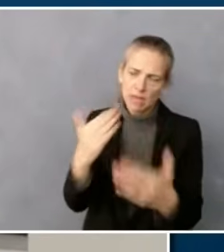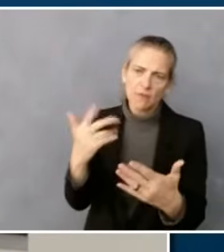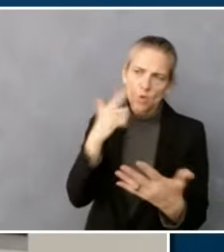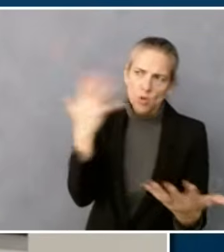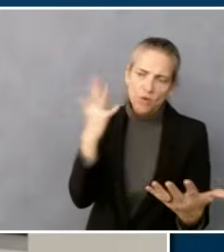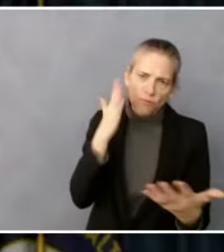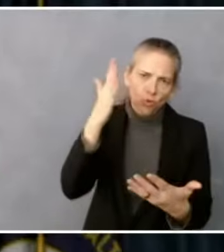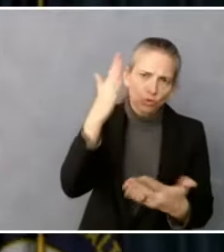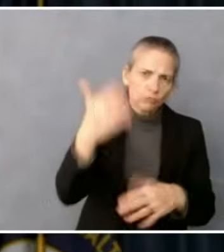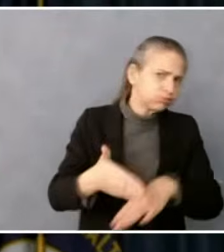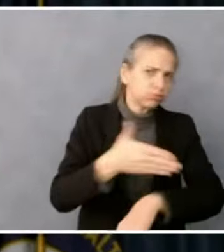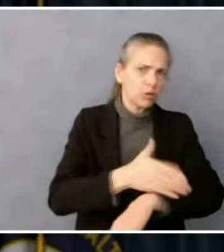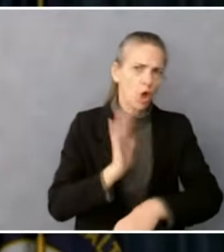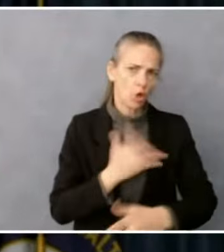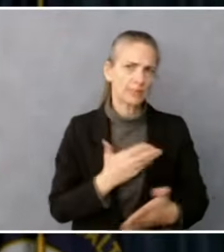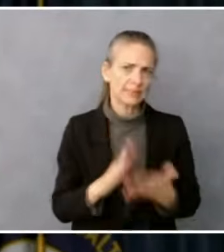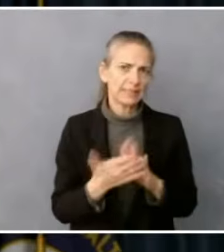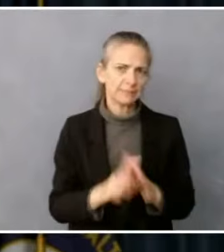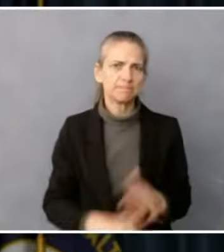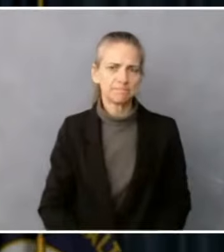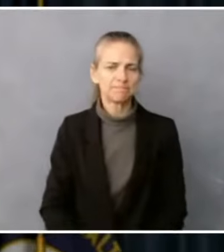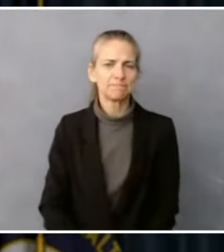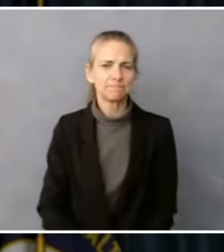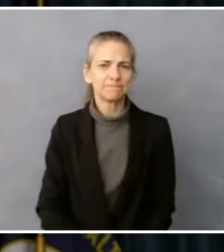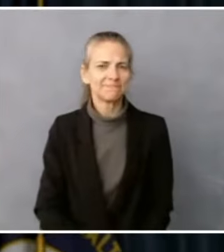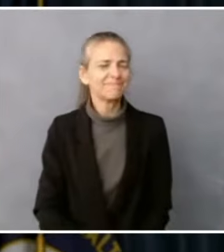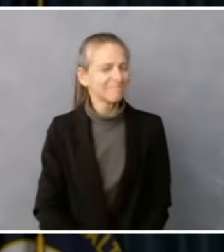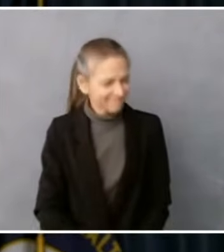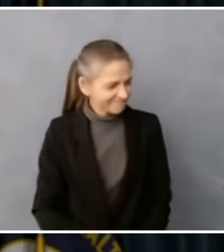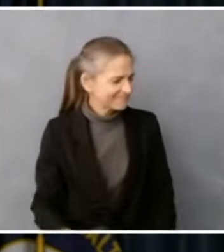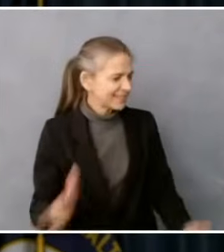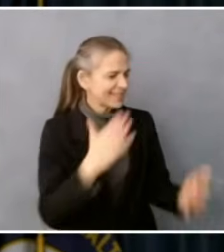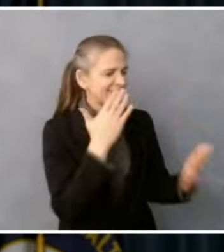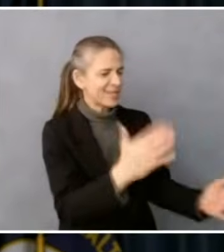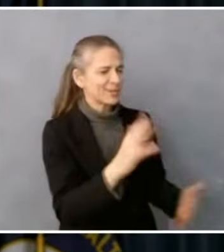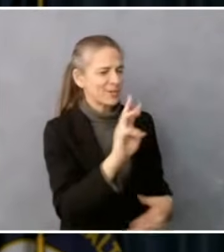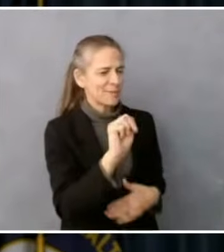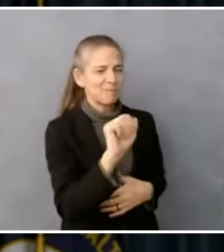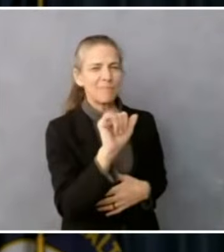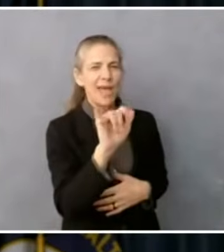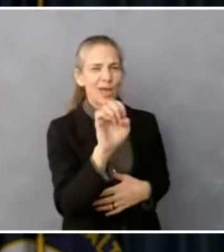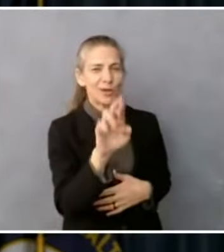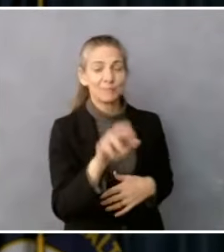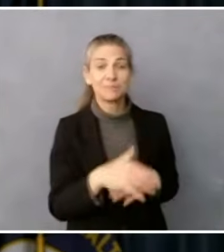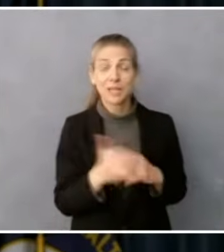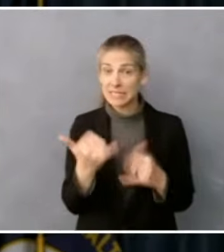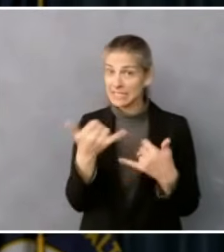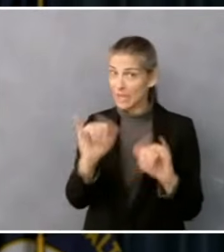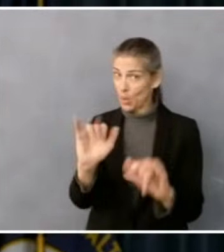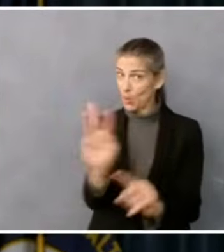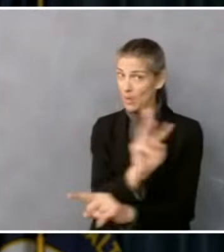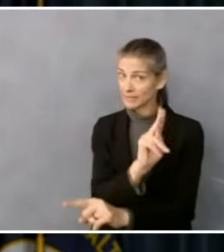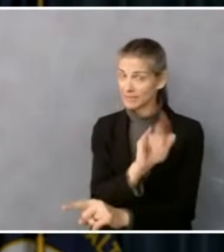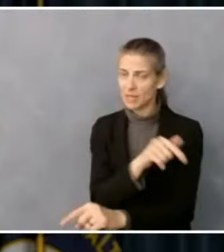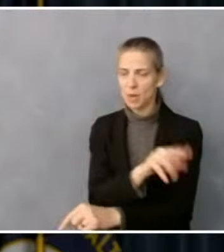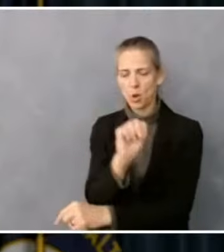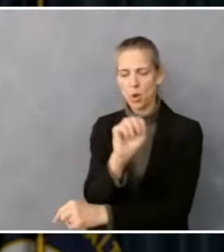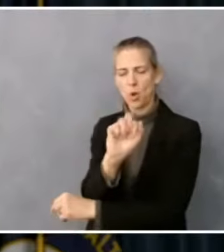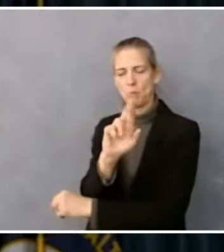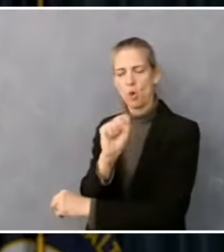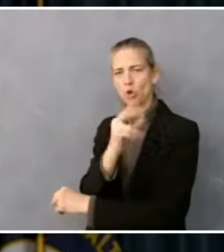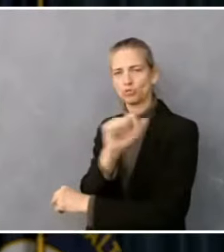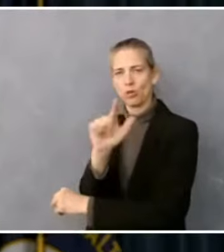city. Well, thank you to the mayor. Staying in West Kentucky, we're awarding the Marshall County Fiscal Court